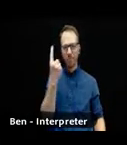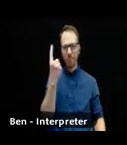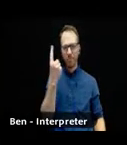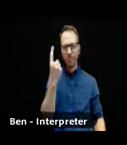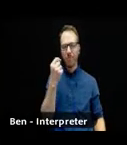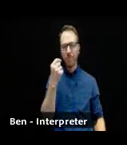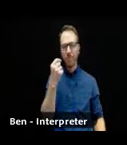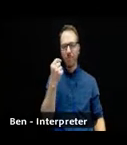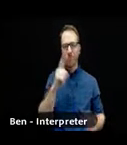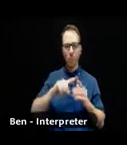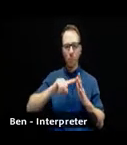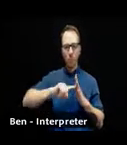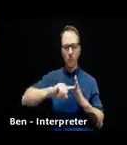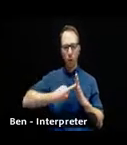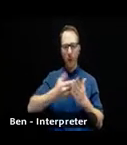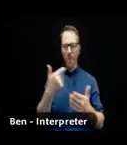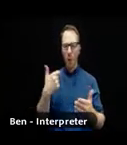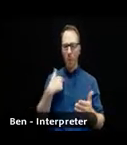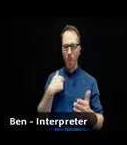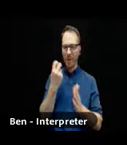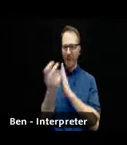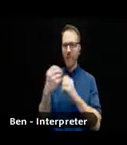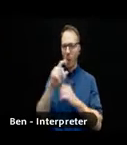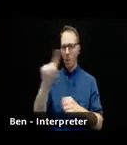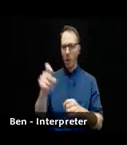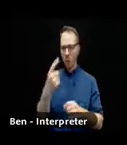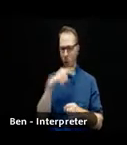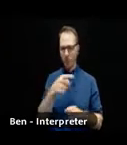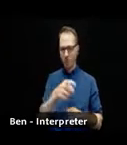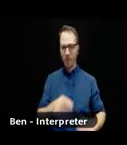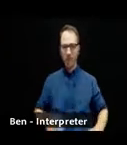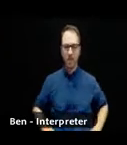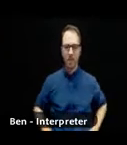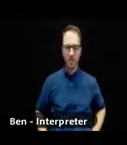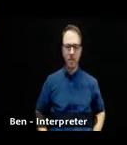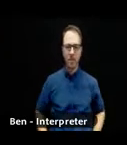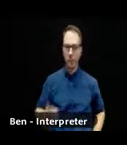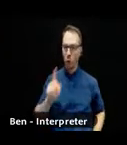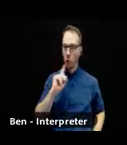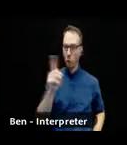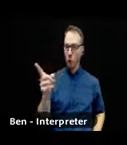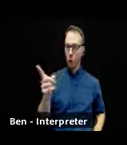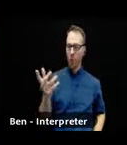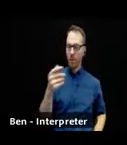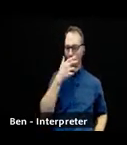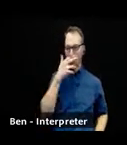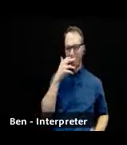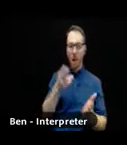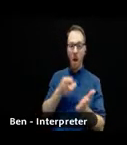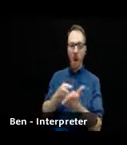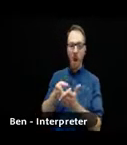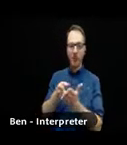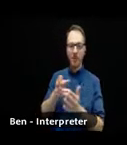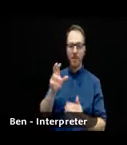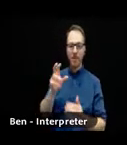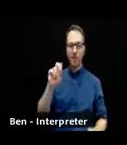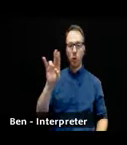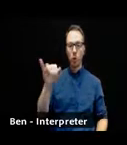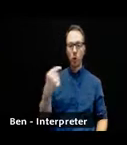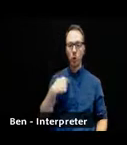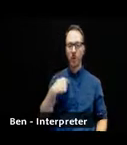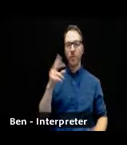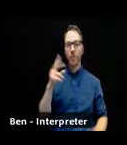start before we dive into the questions, if you don't mind. Sure. So honestly, when we work on cases sort of quote